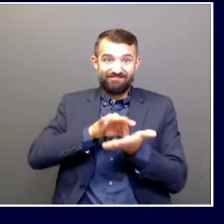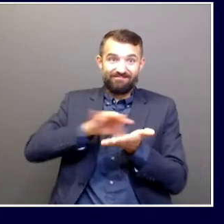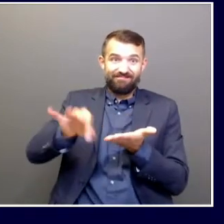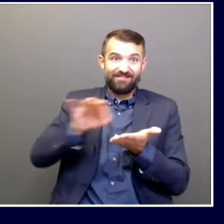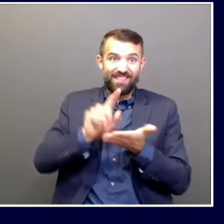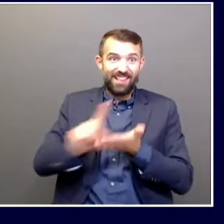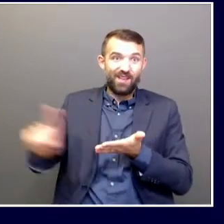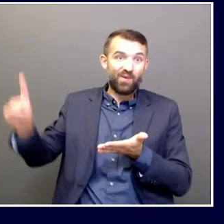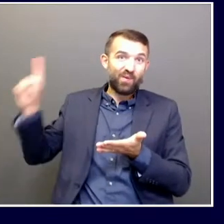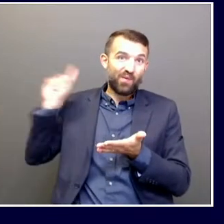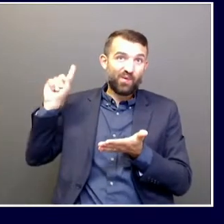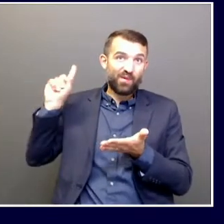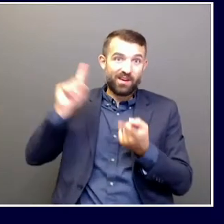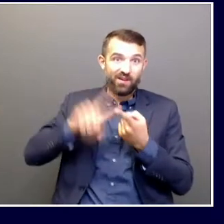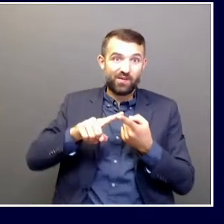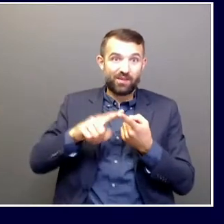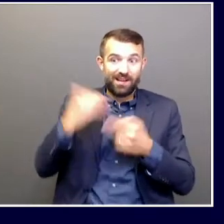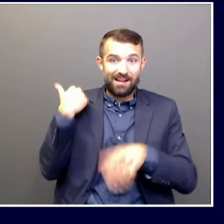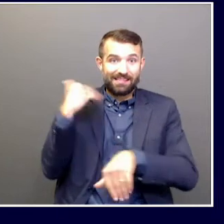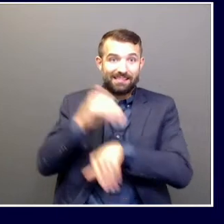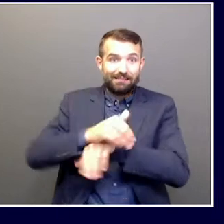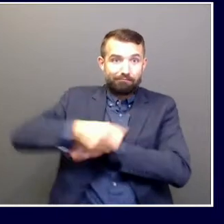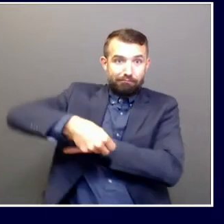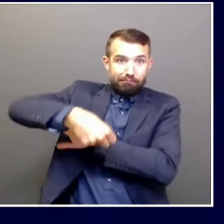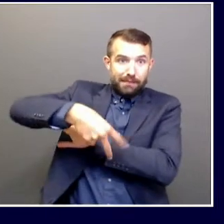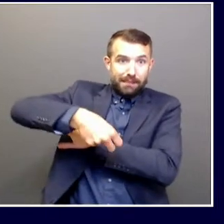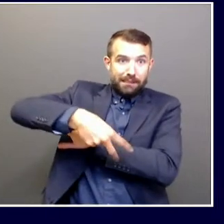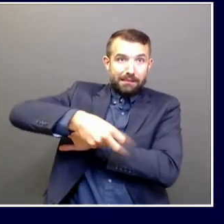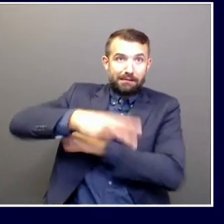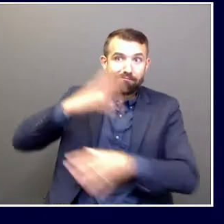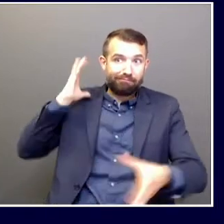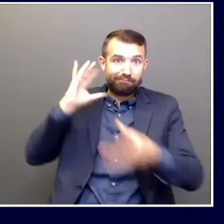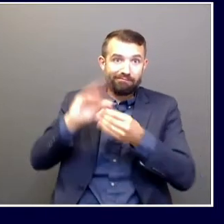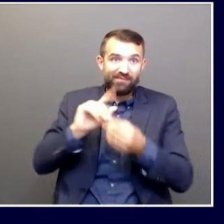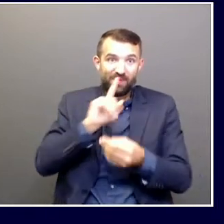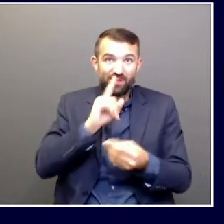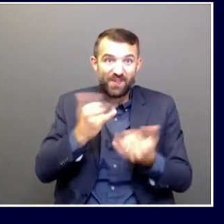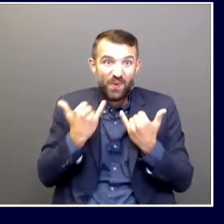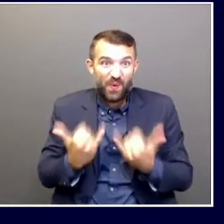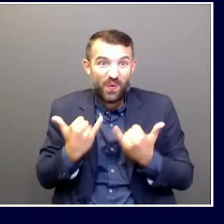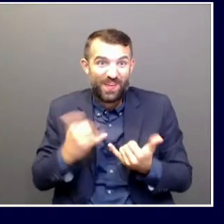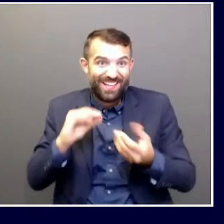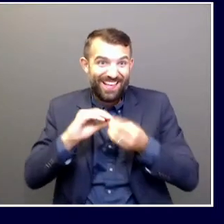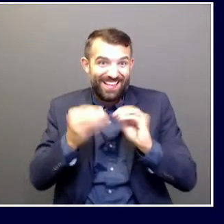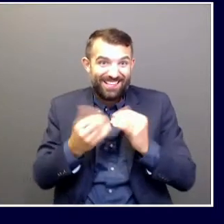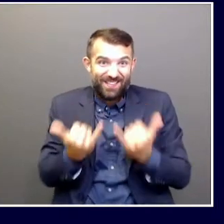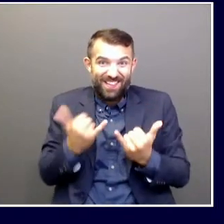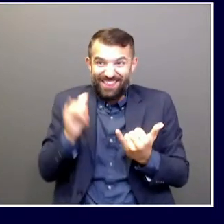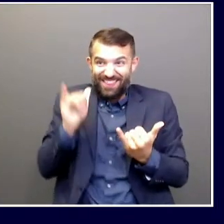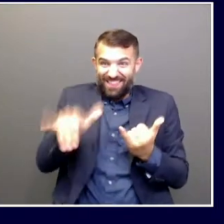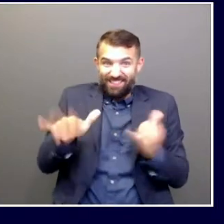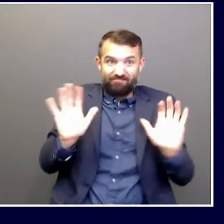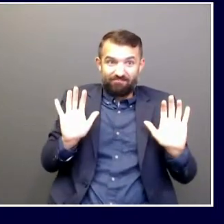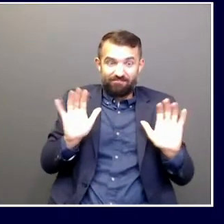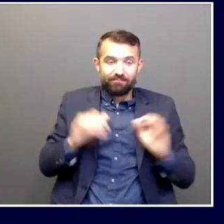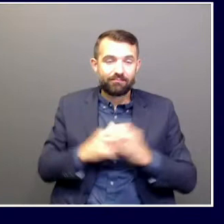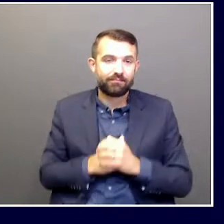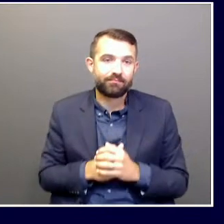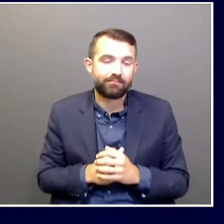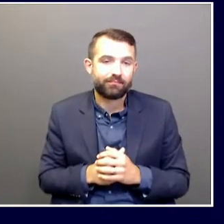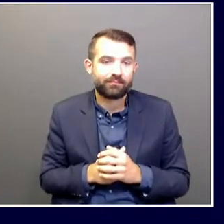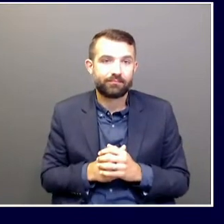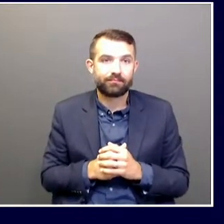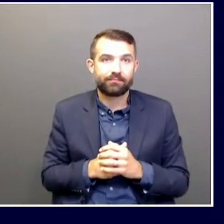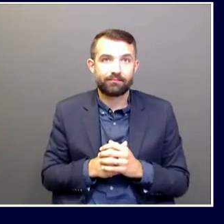Okay, thanks. And just to like kind of assess I know you said that in particular is not a